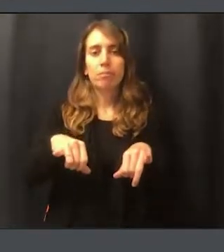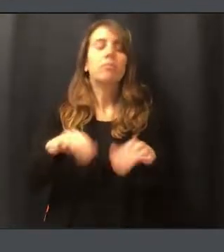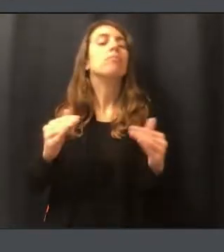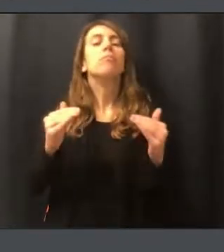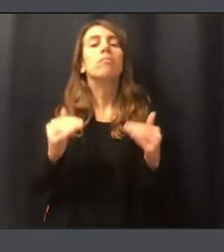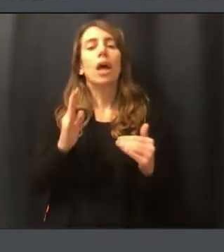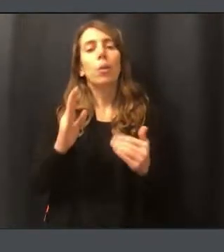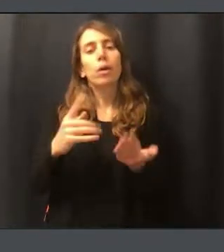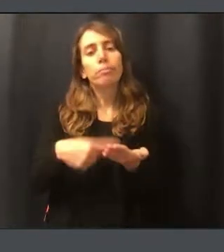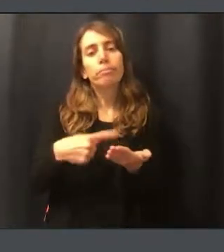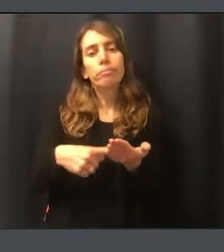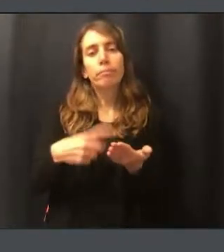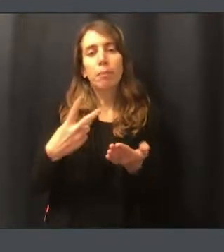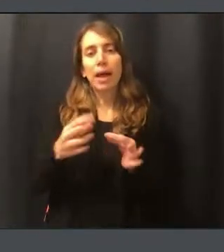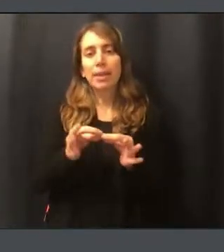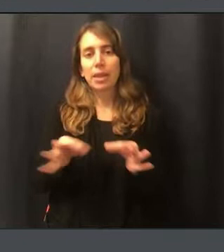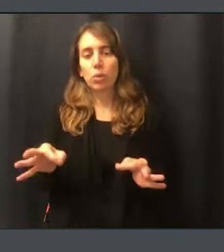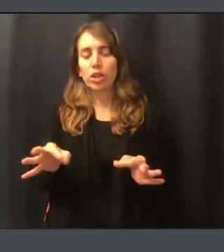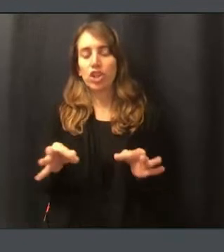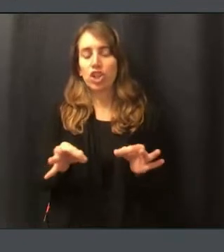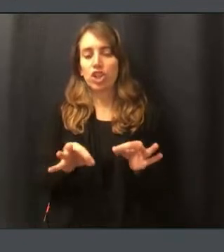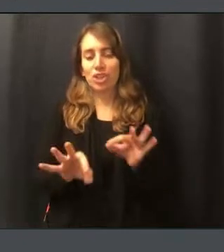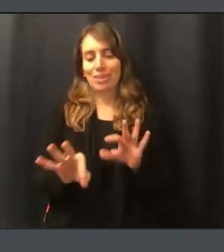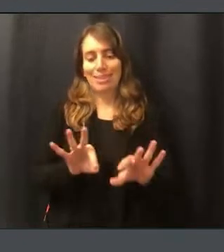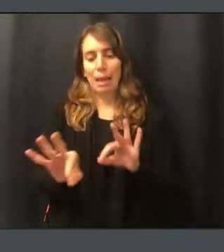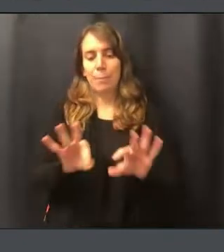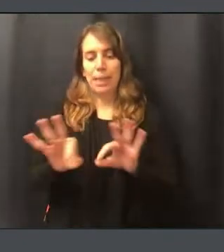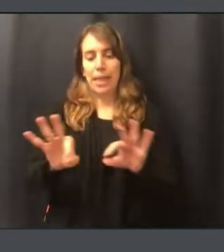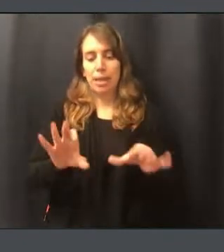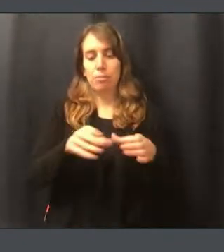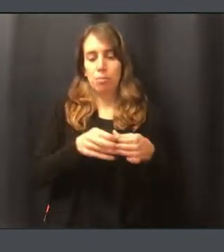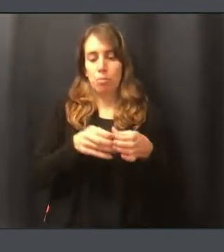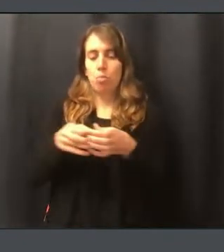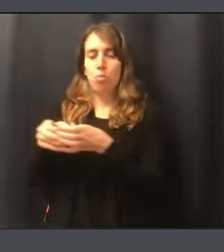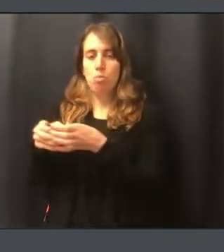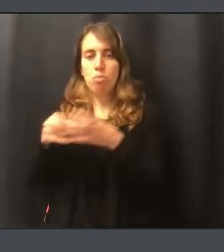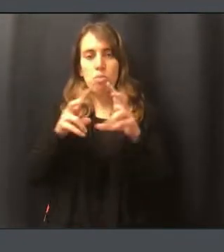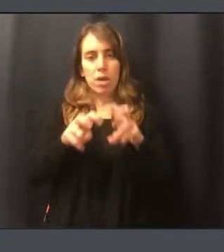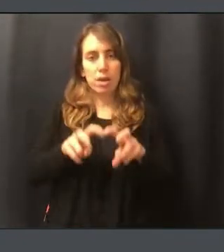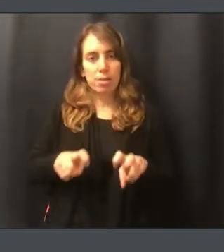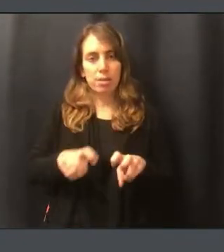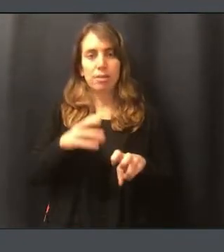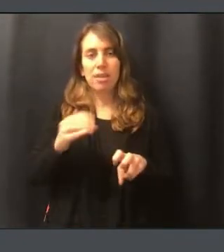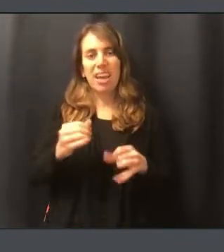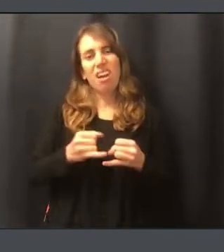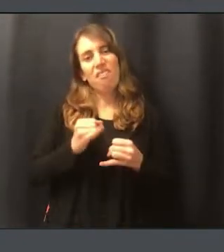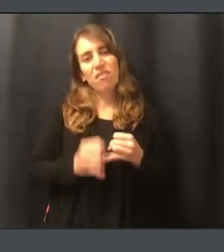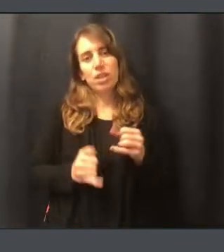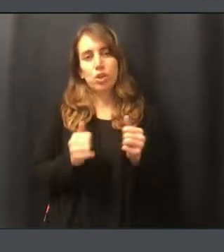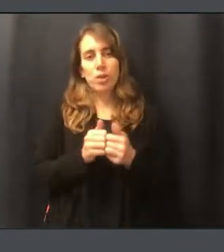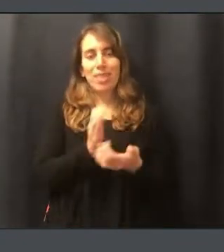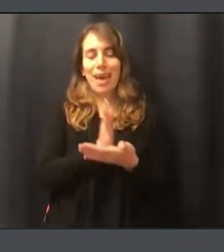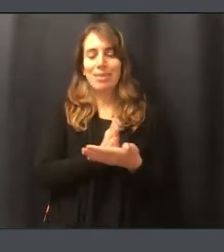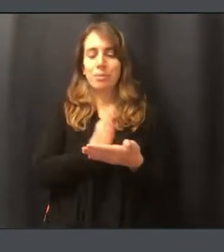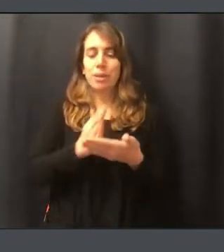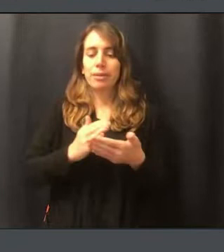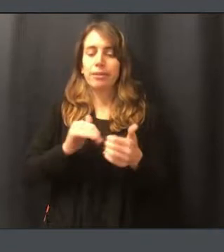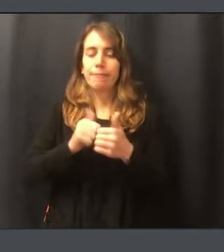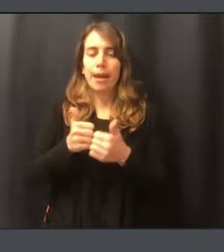on bilingual language sample analysis, and then I'll finish with some aspects of intervention.